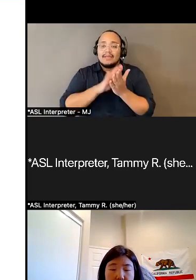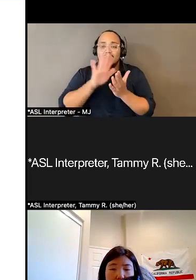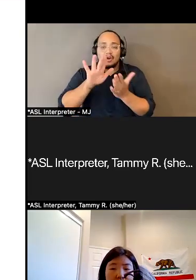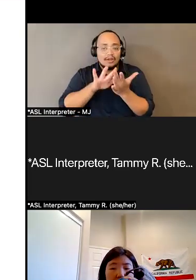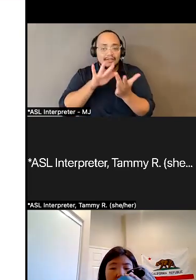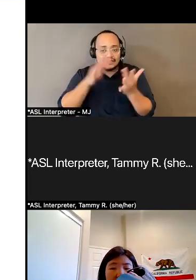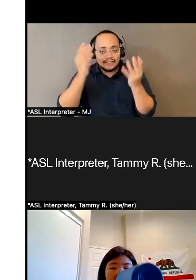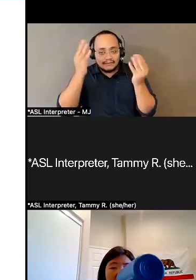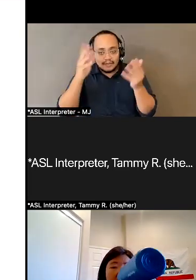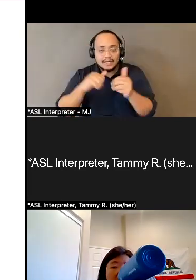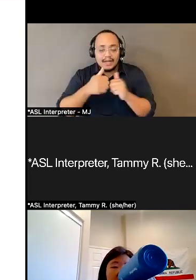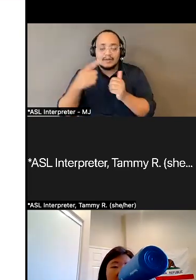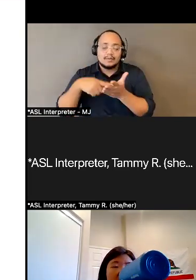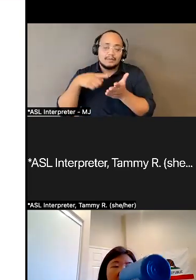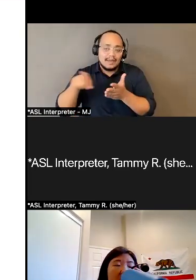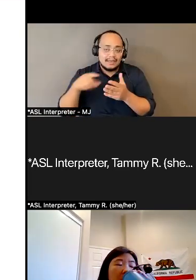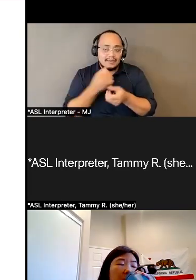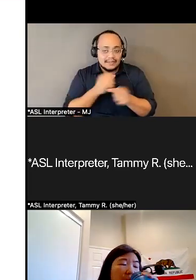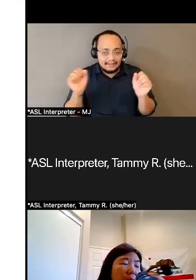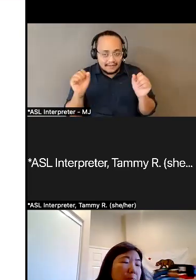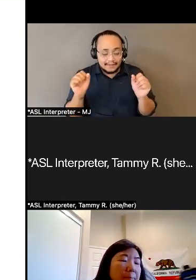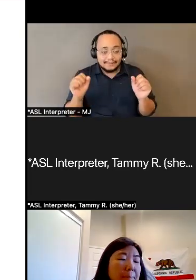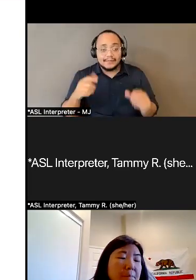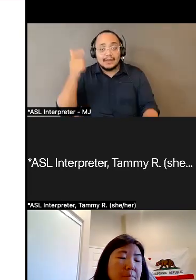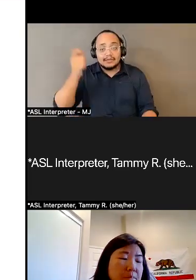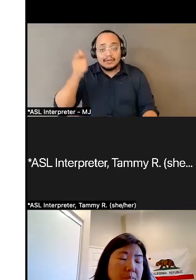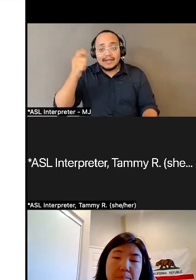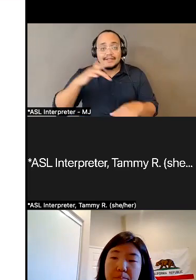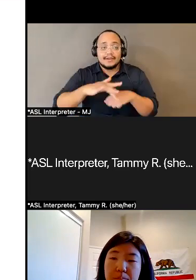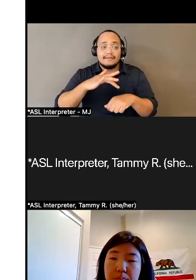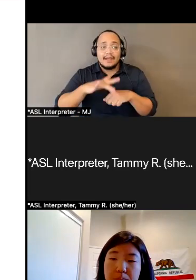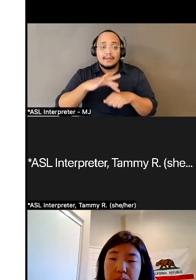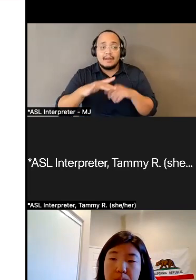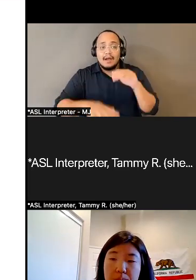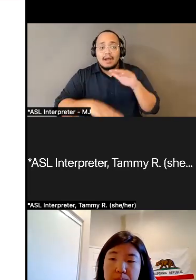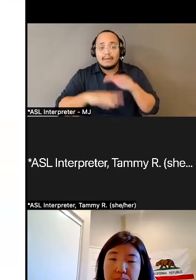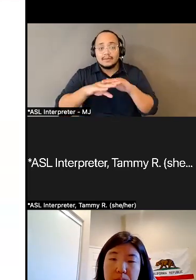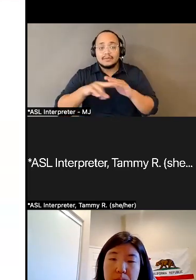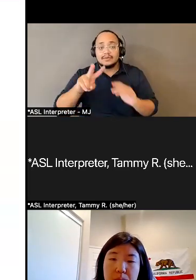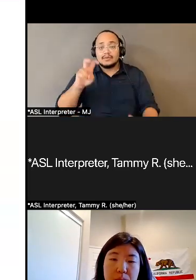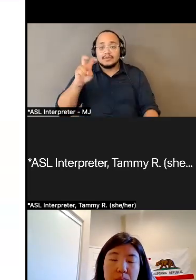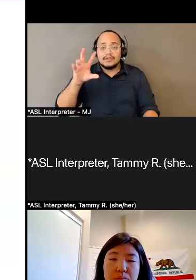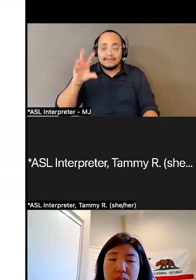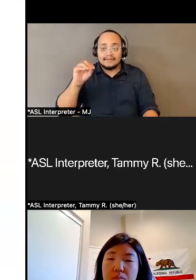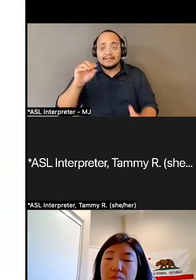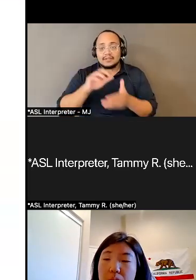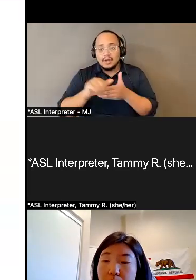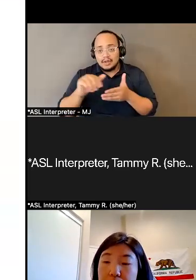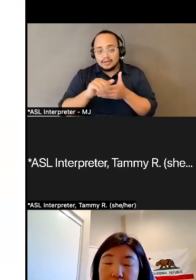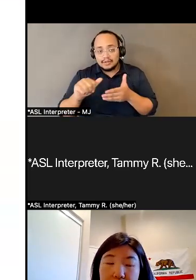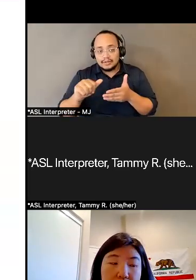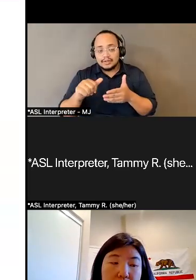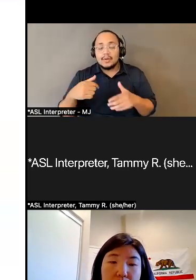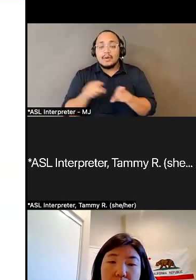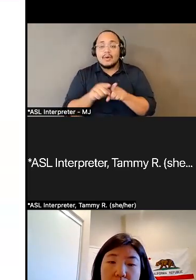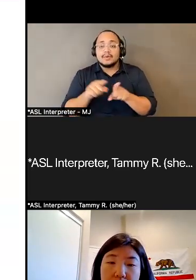and how to pay them safely. And grants are available up to $250. And what we